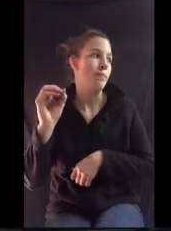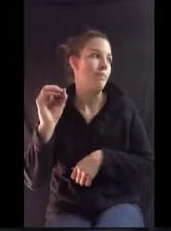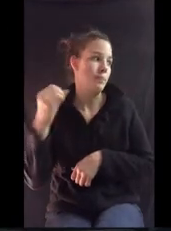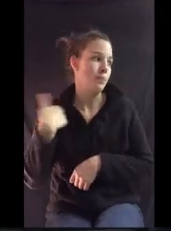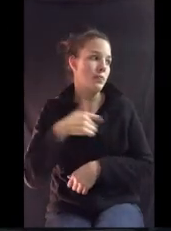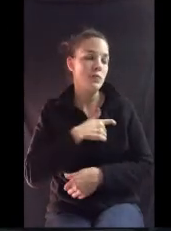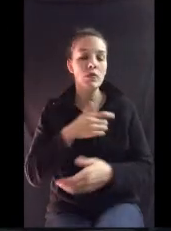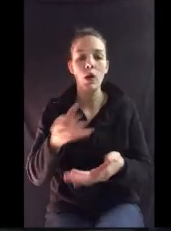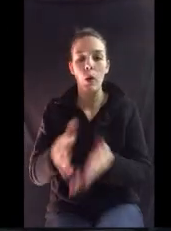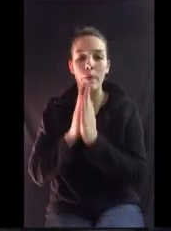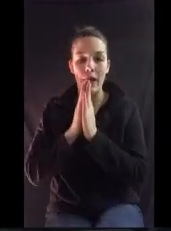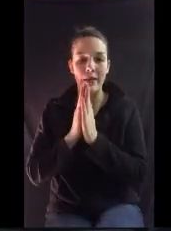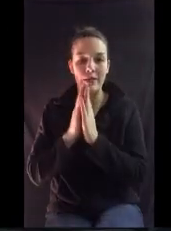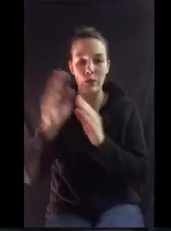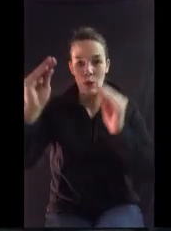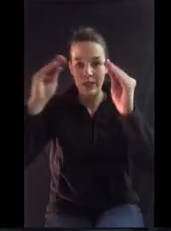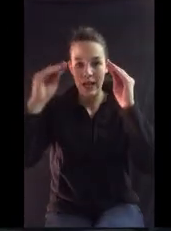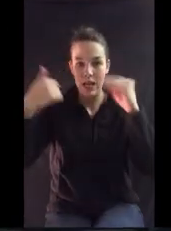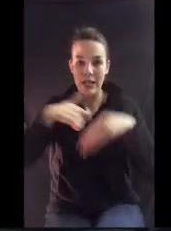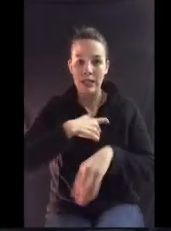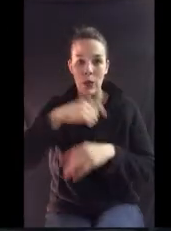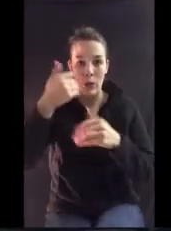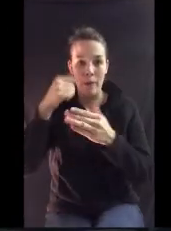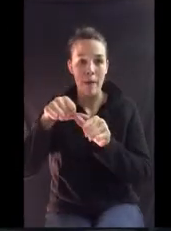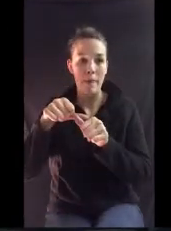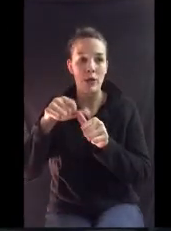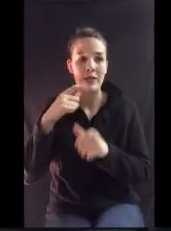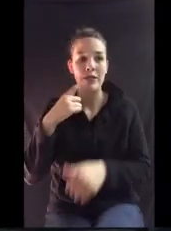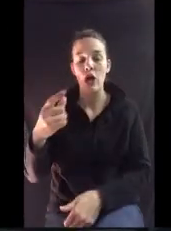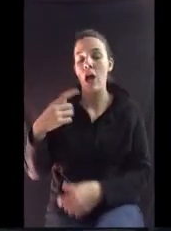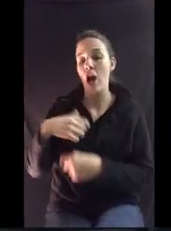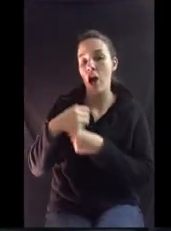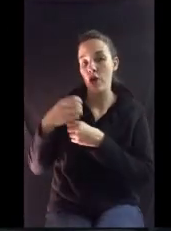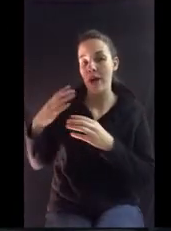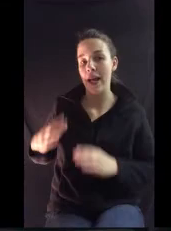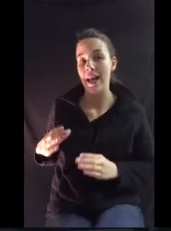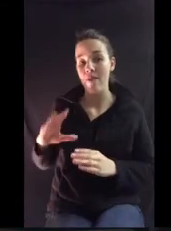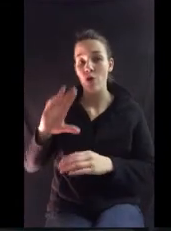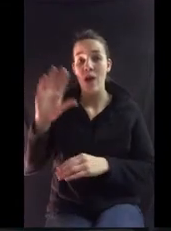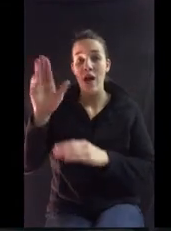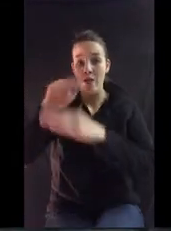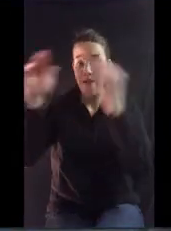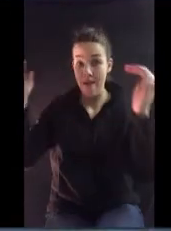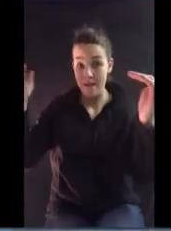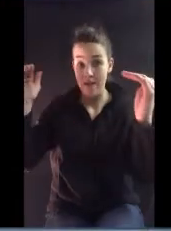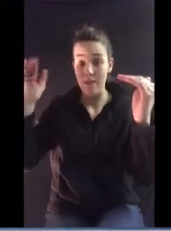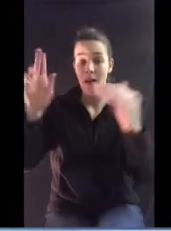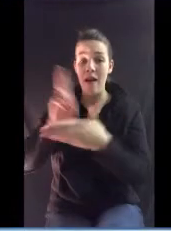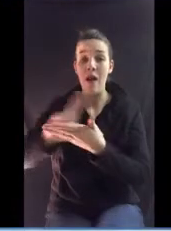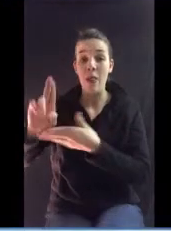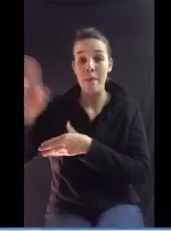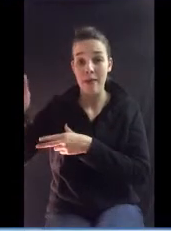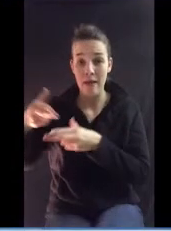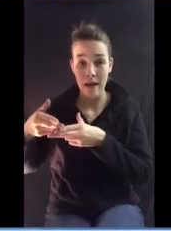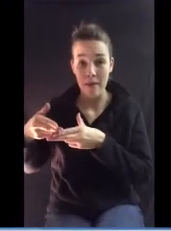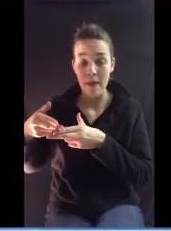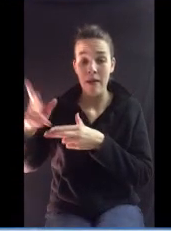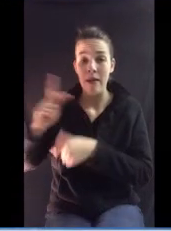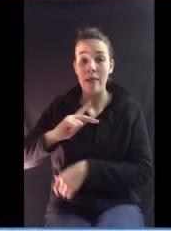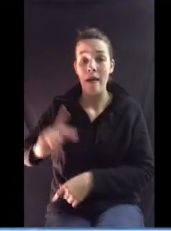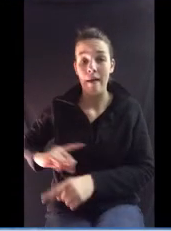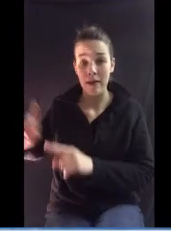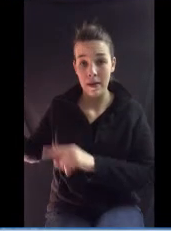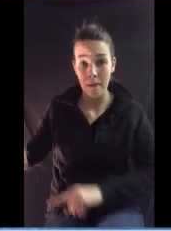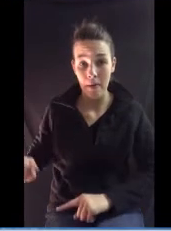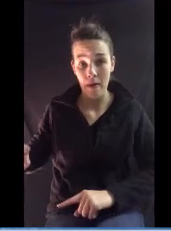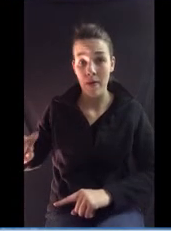time. And so we pray as you taught us and remember, saying, our Creator, who art in heaven,